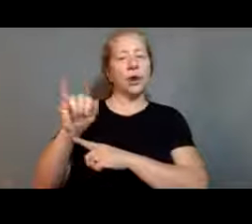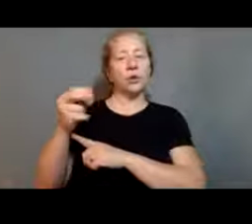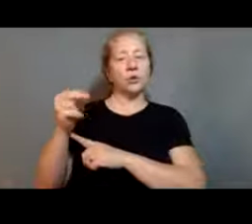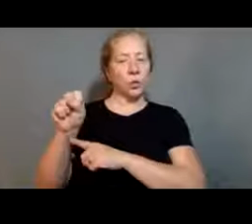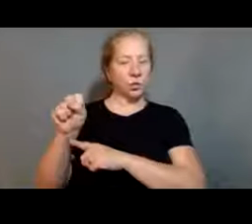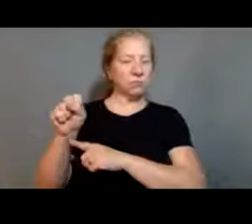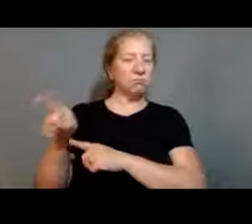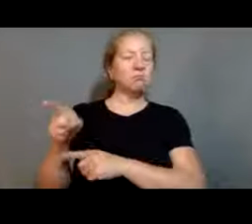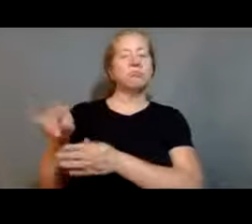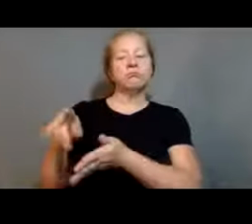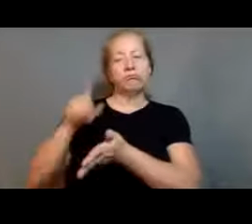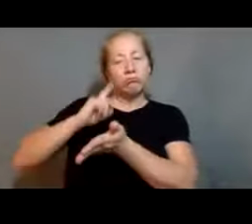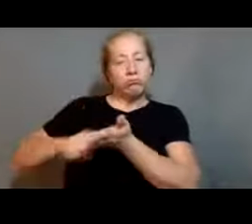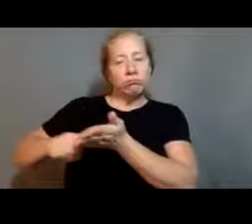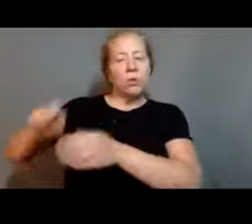of work